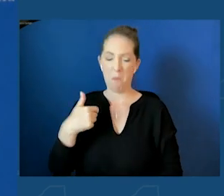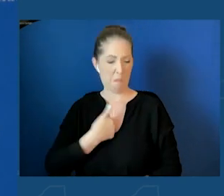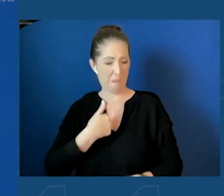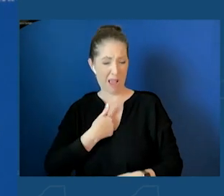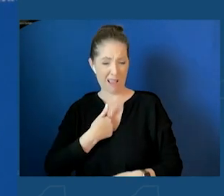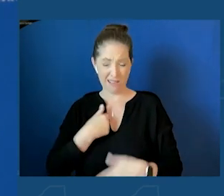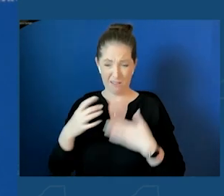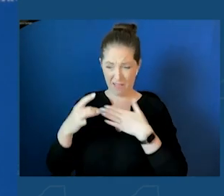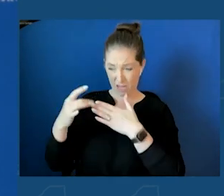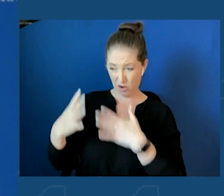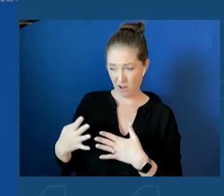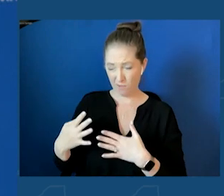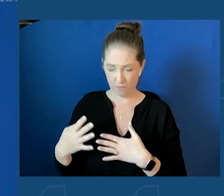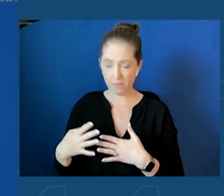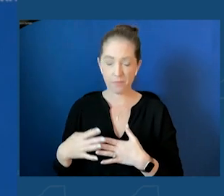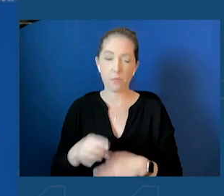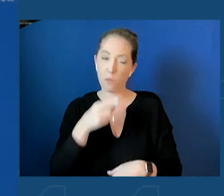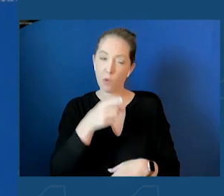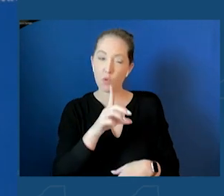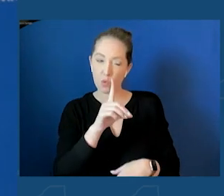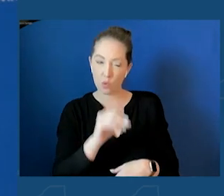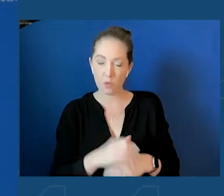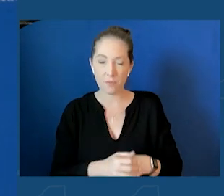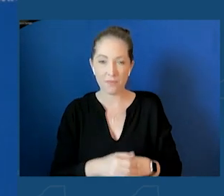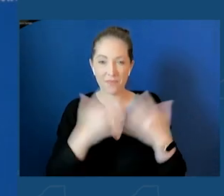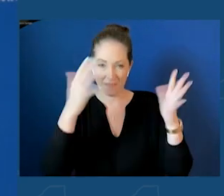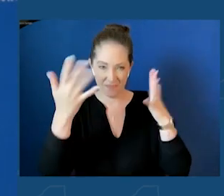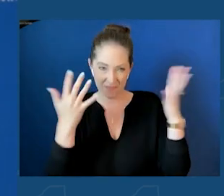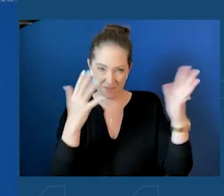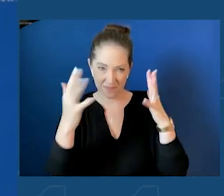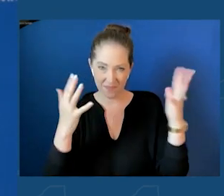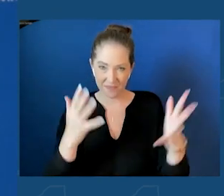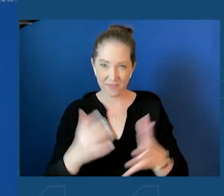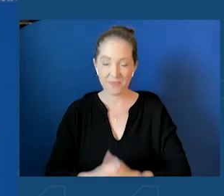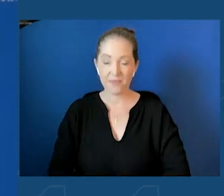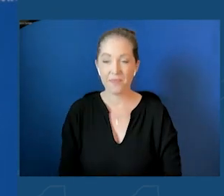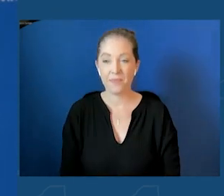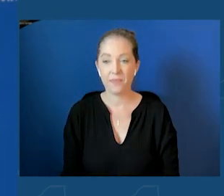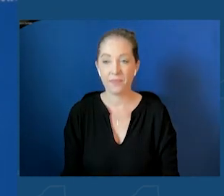applause to our president, Satish Tripathi.